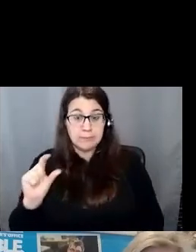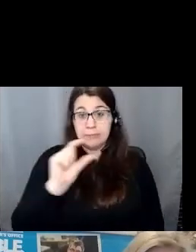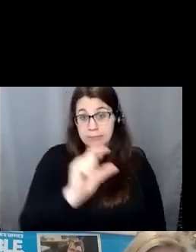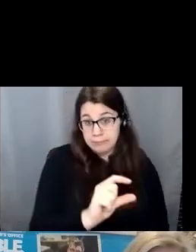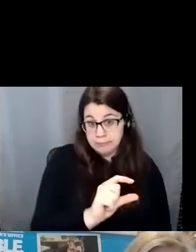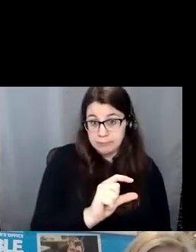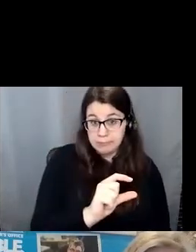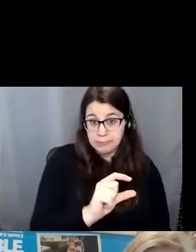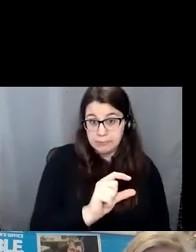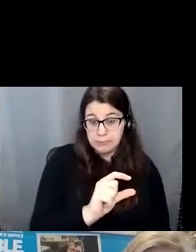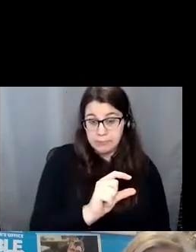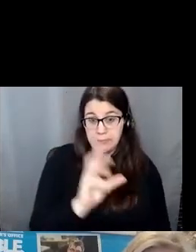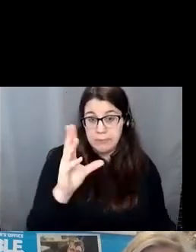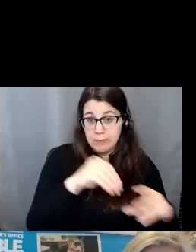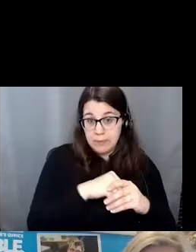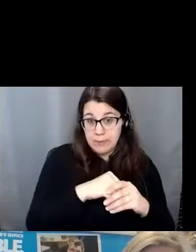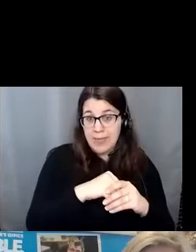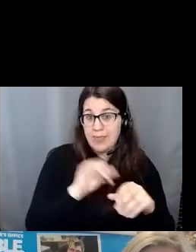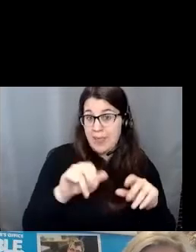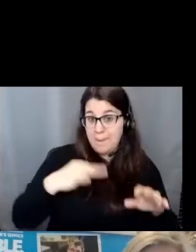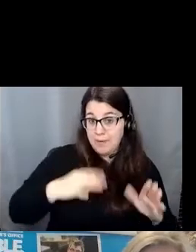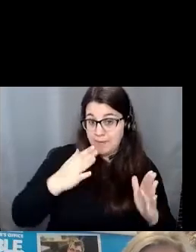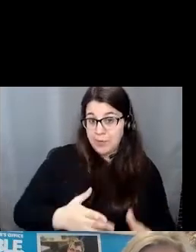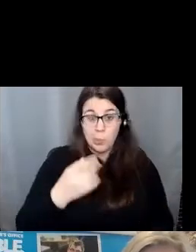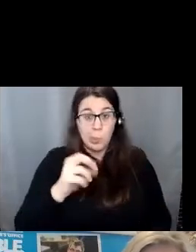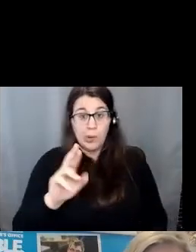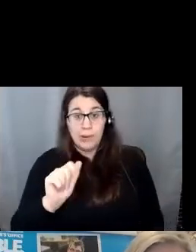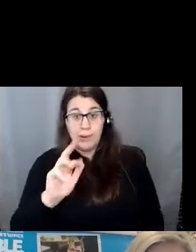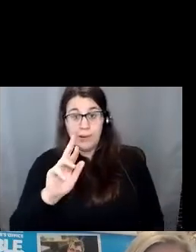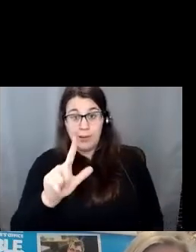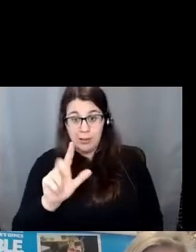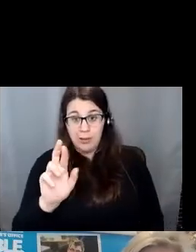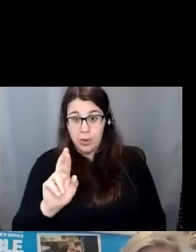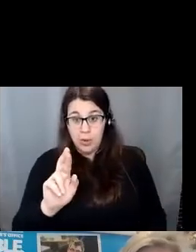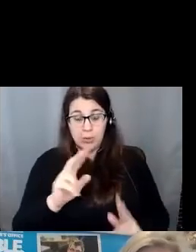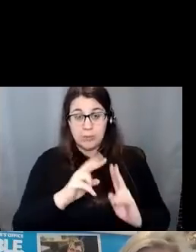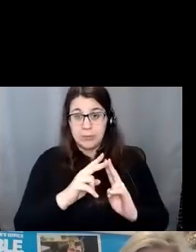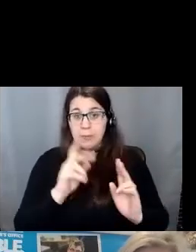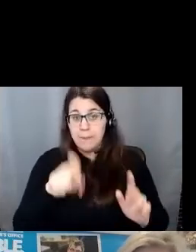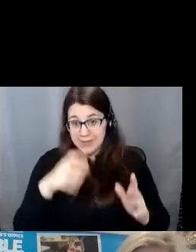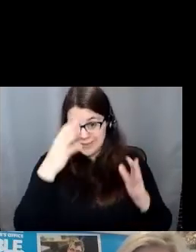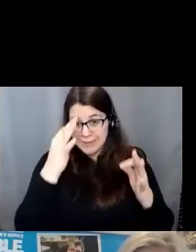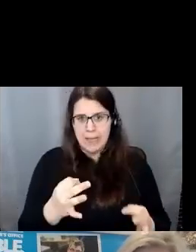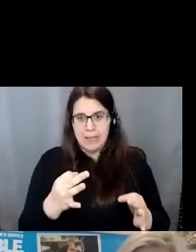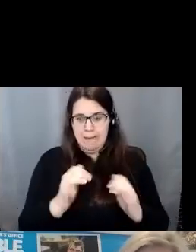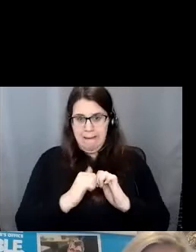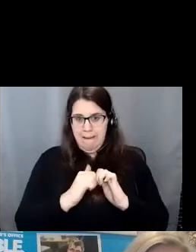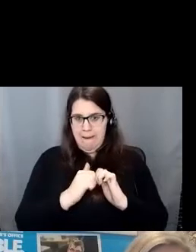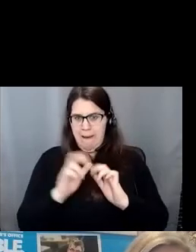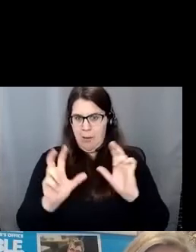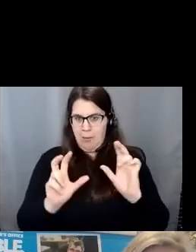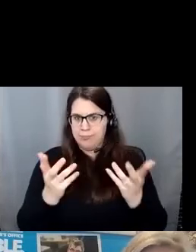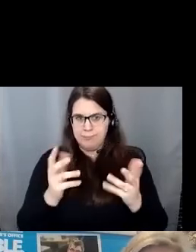the beneficiary or the ALR, they will need to determine how these monies will be allocated across the investment options that